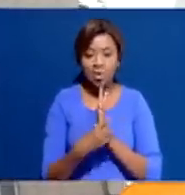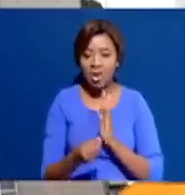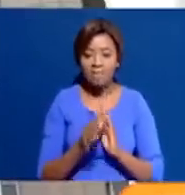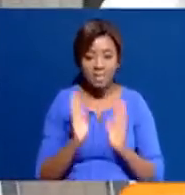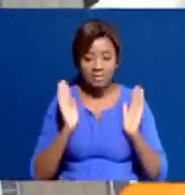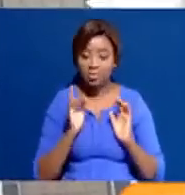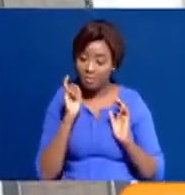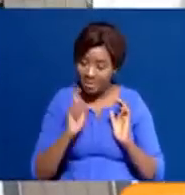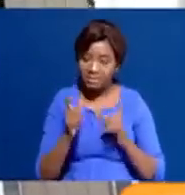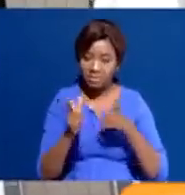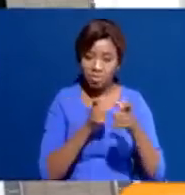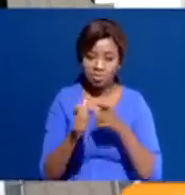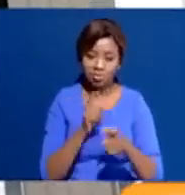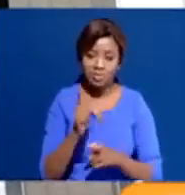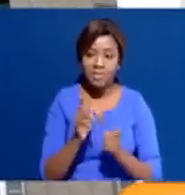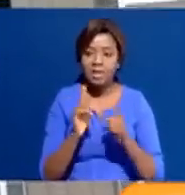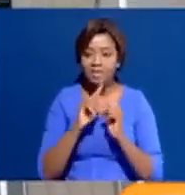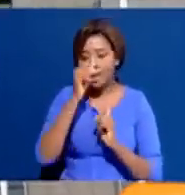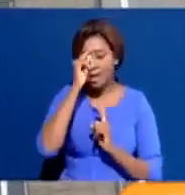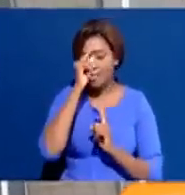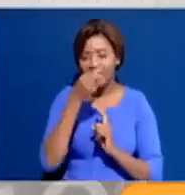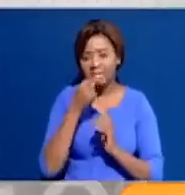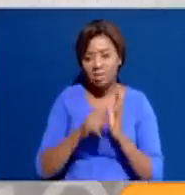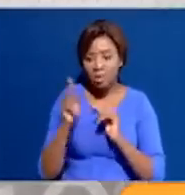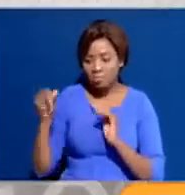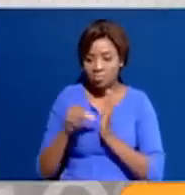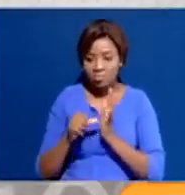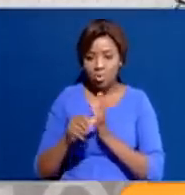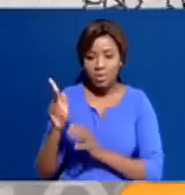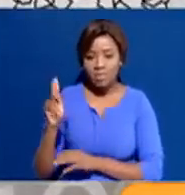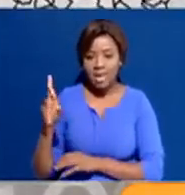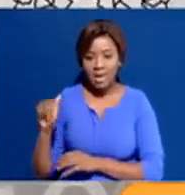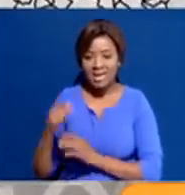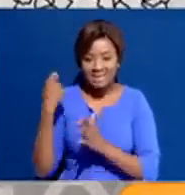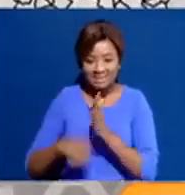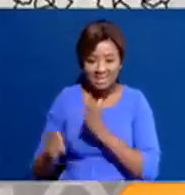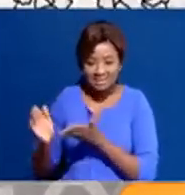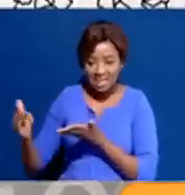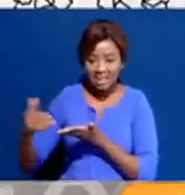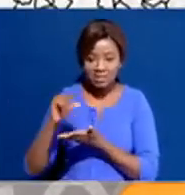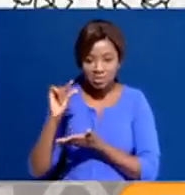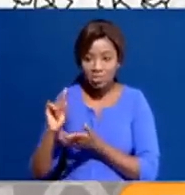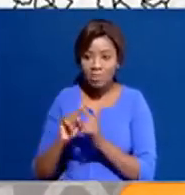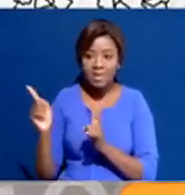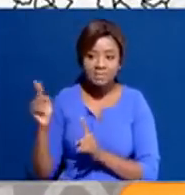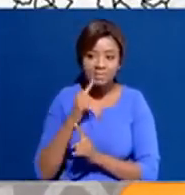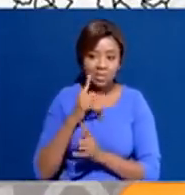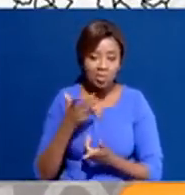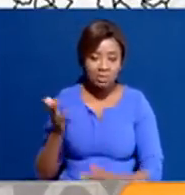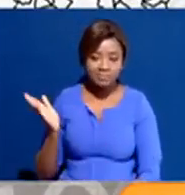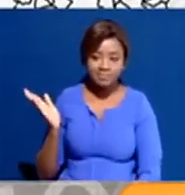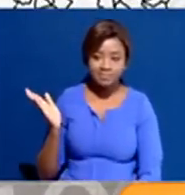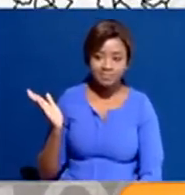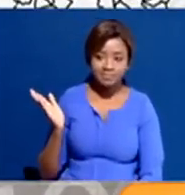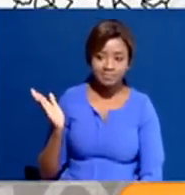Although government has blamed KRA for not meeting its targets, the tax authority says it hit 95.1%